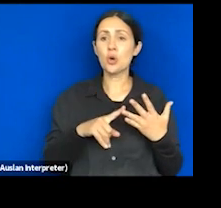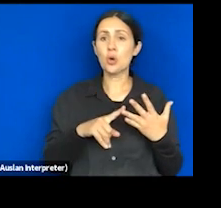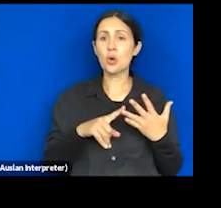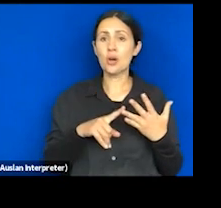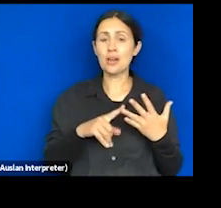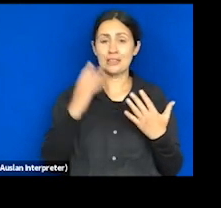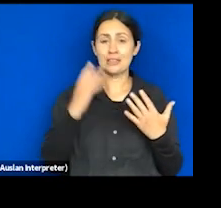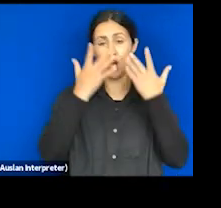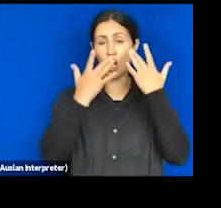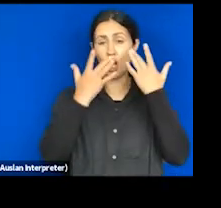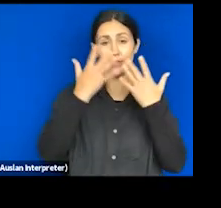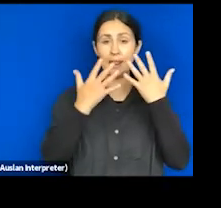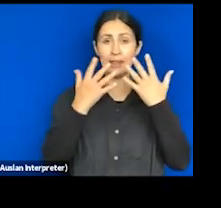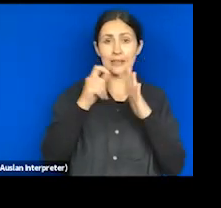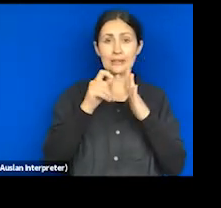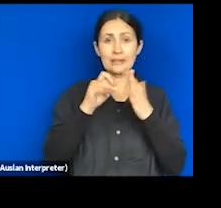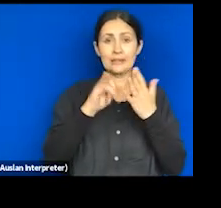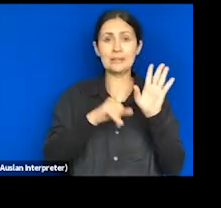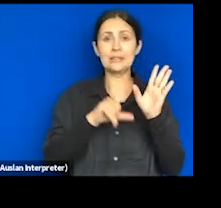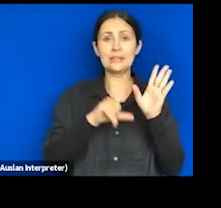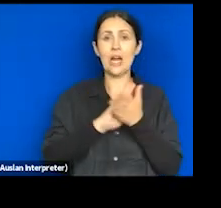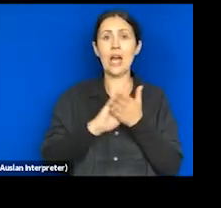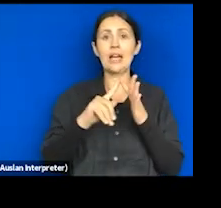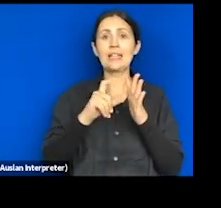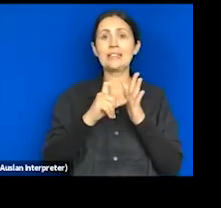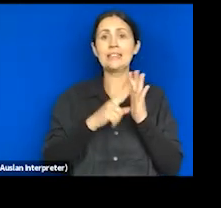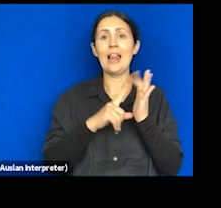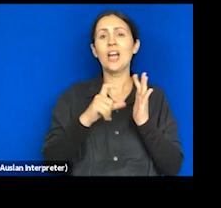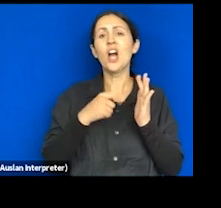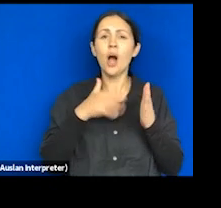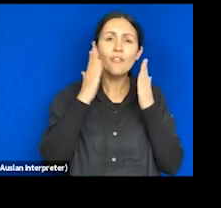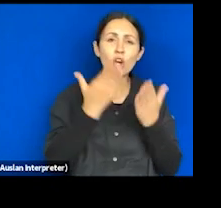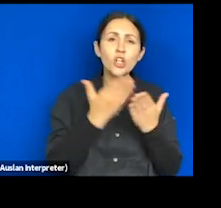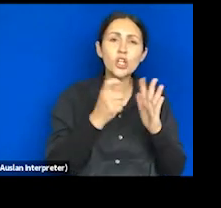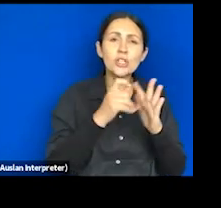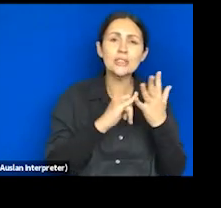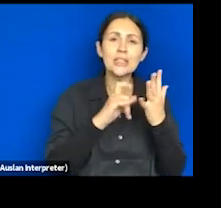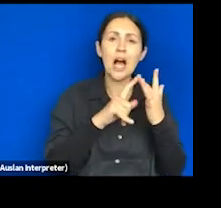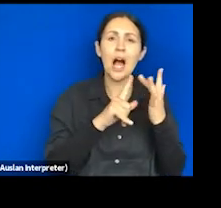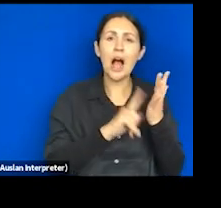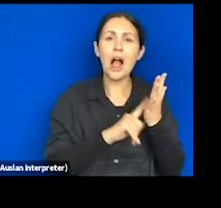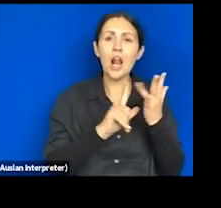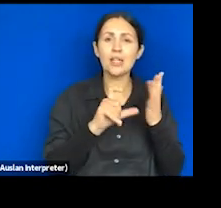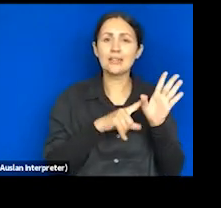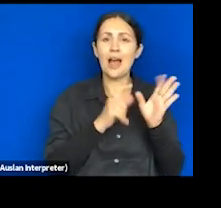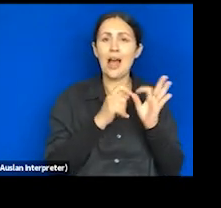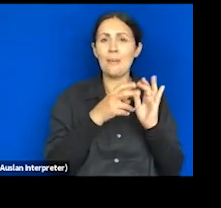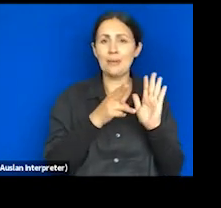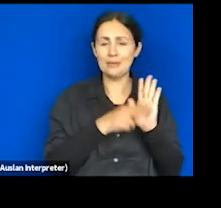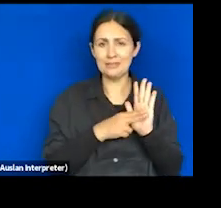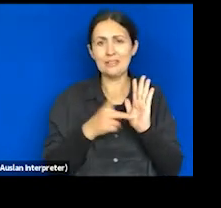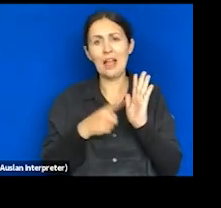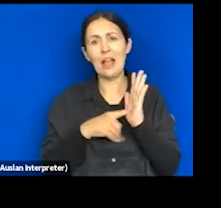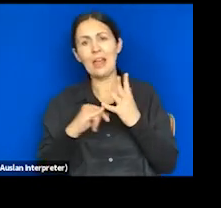psychedelics, I'm going to focus on psilocybin really, but talk a little bit about LSD. Mostly act on the